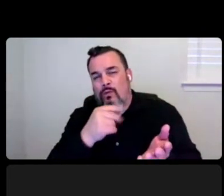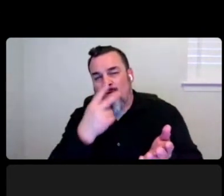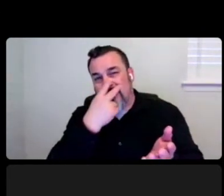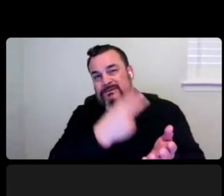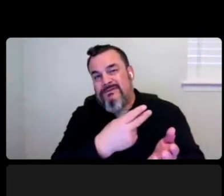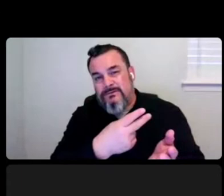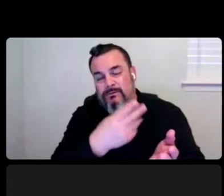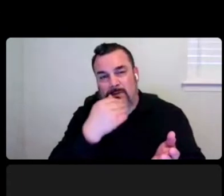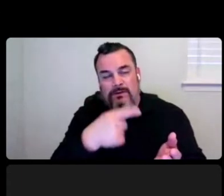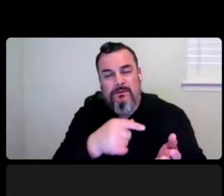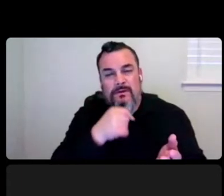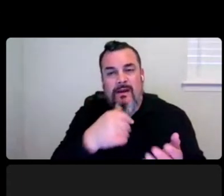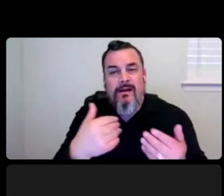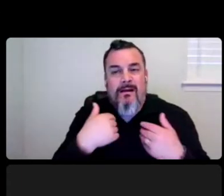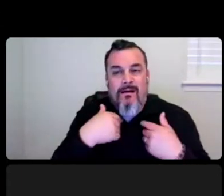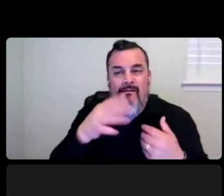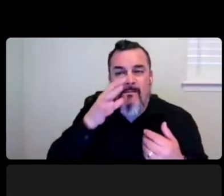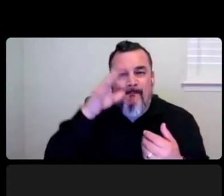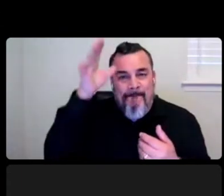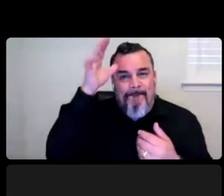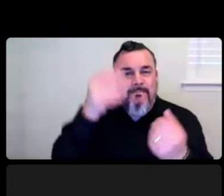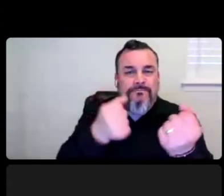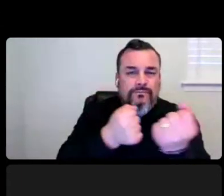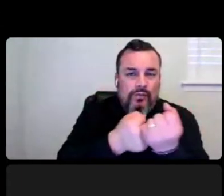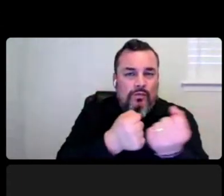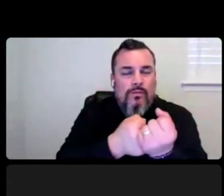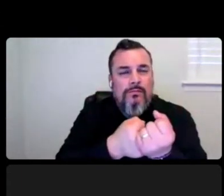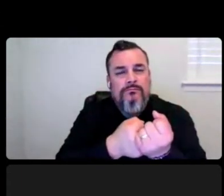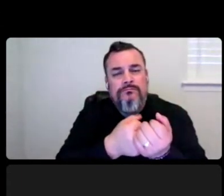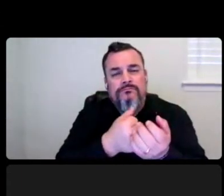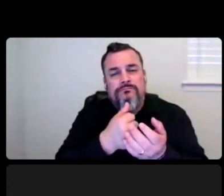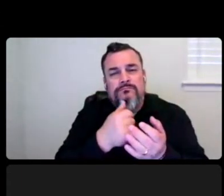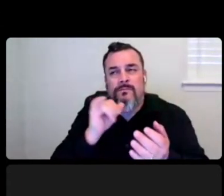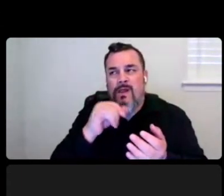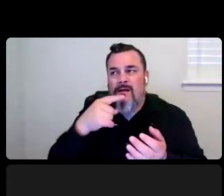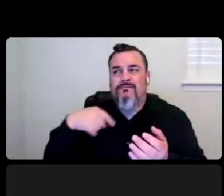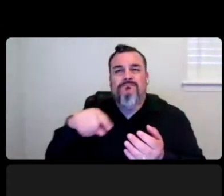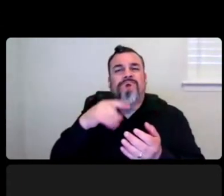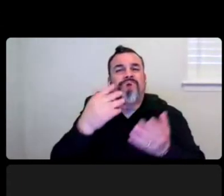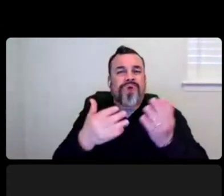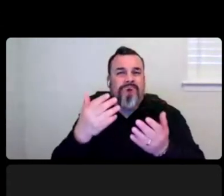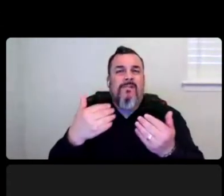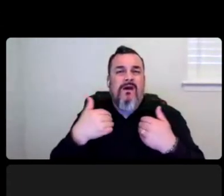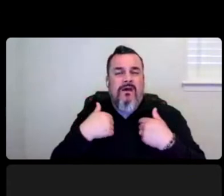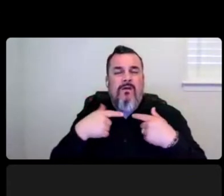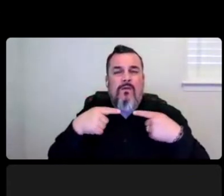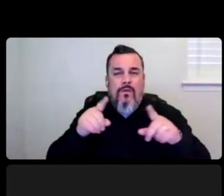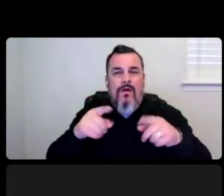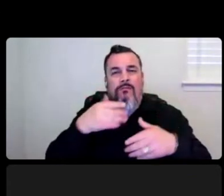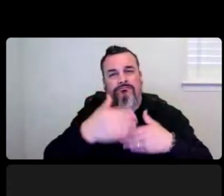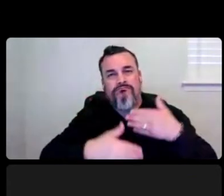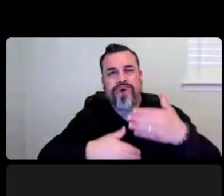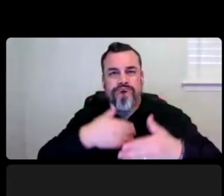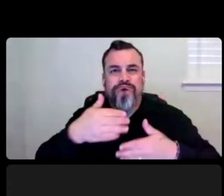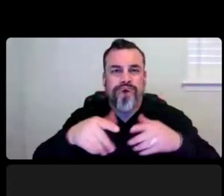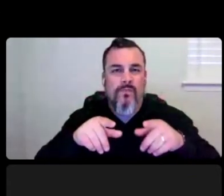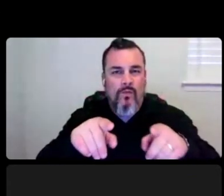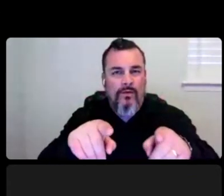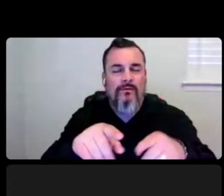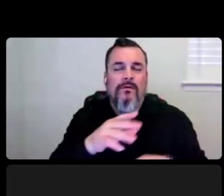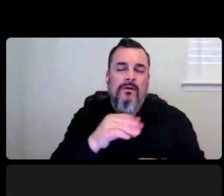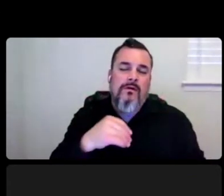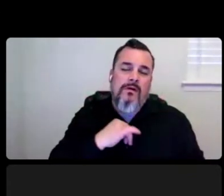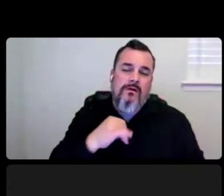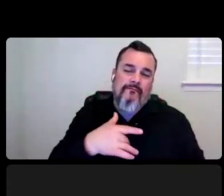because they didn't have the parental support that some of us might have had along the way. And I felt